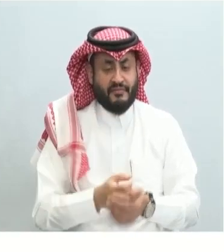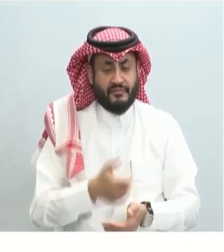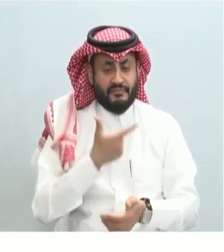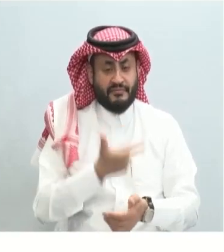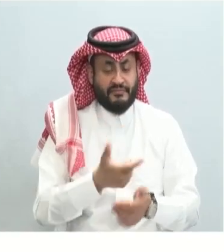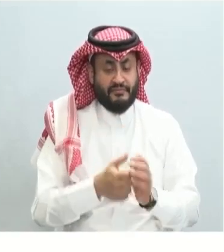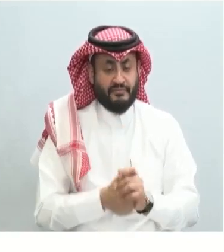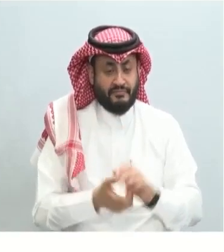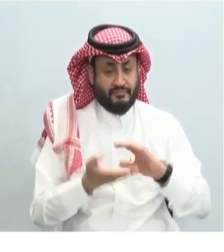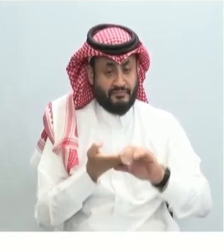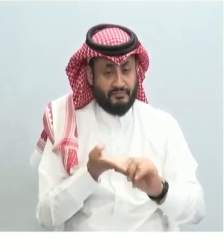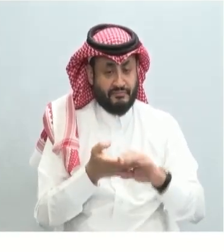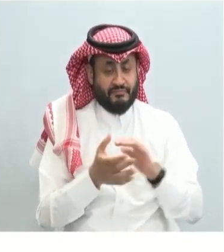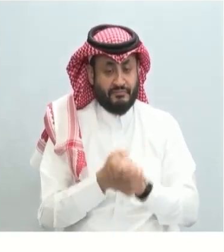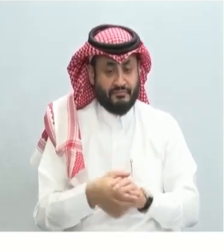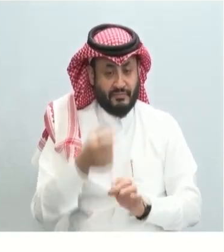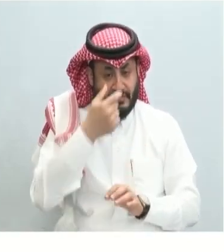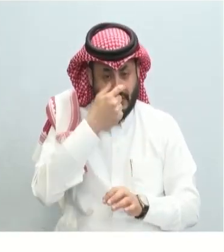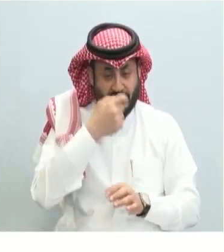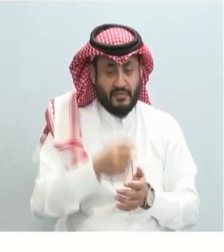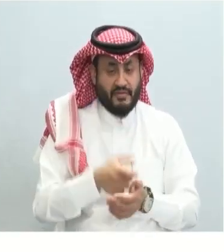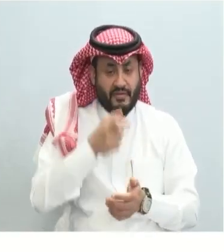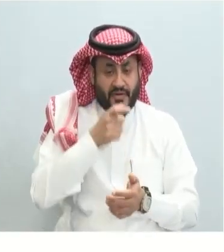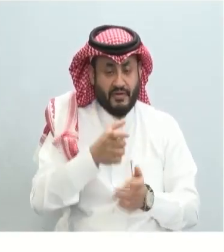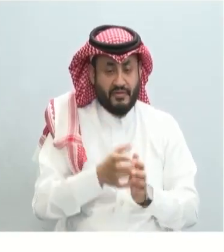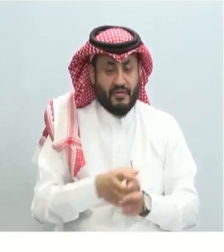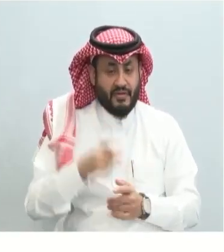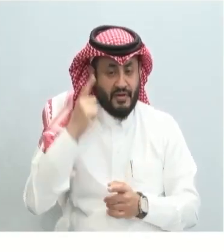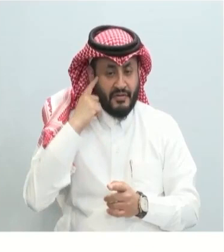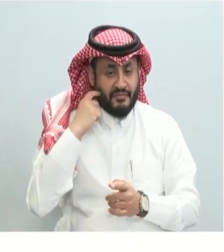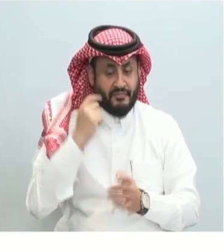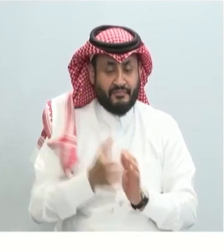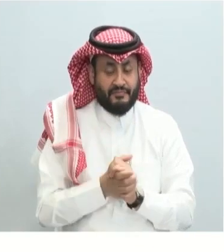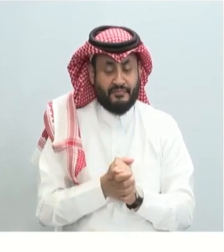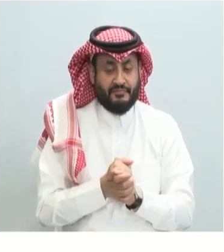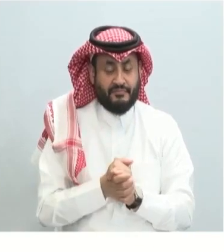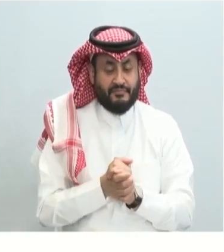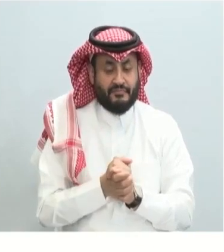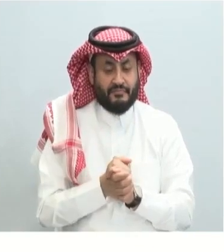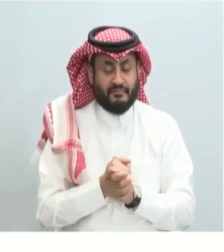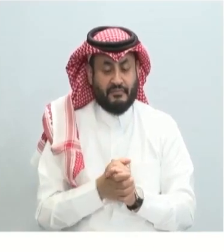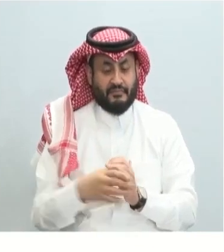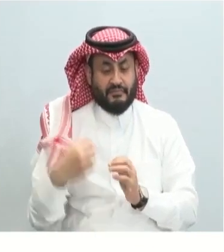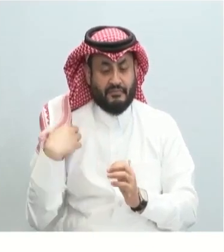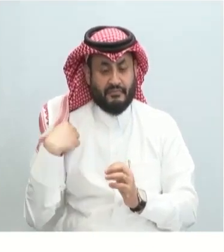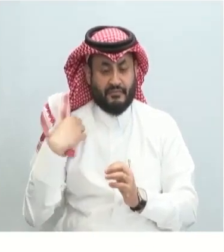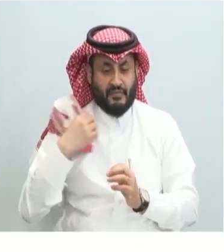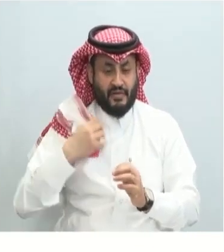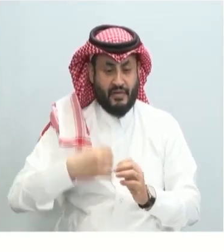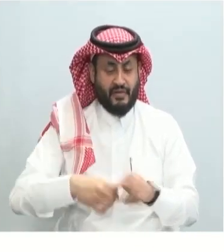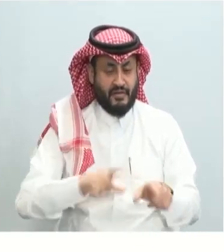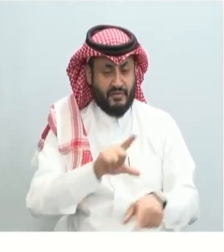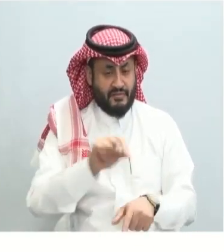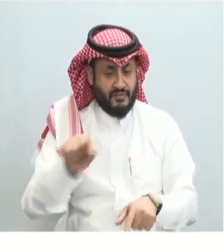Tuesday, Wednesday, Thursday, Friday, and Saturday. So you will have